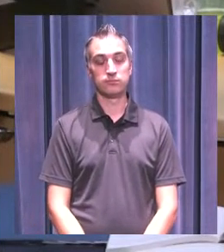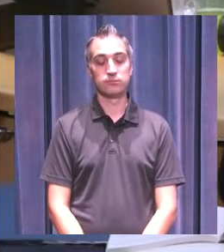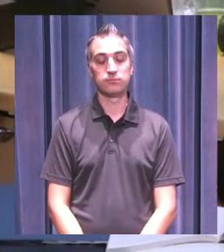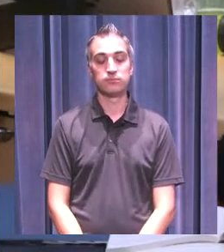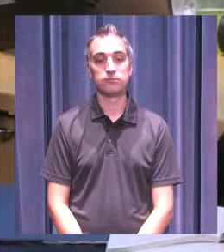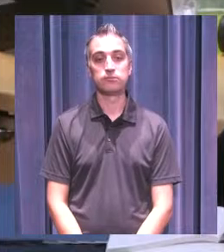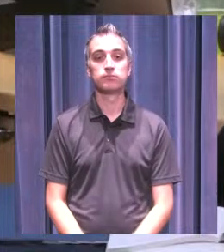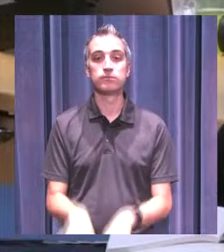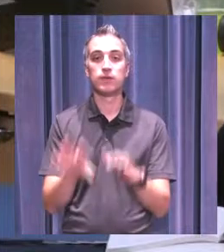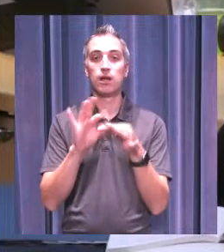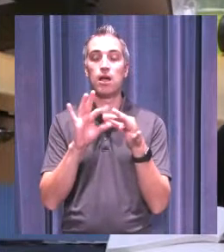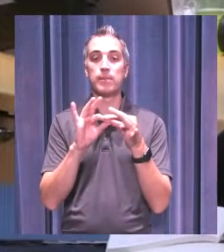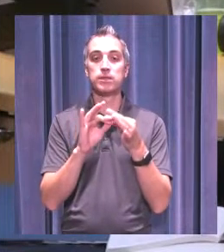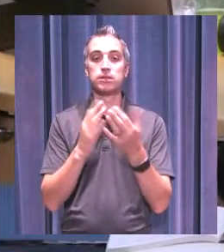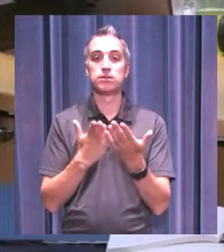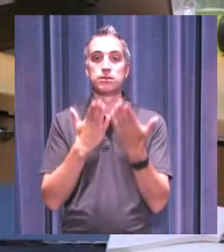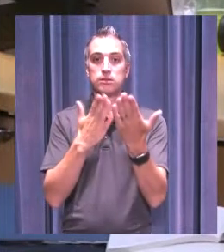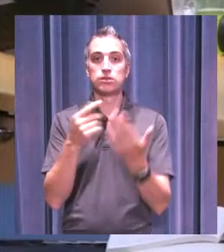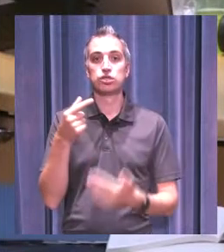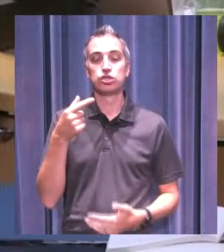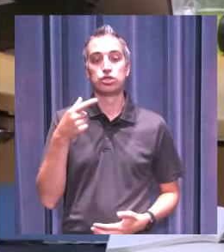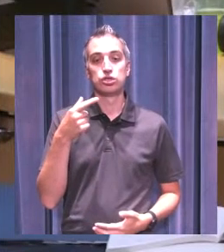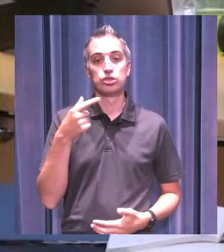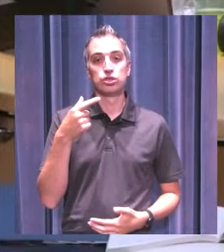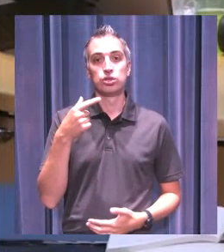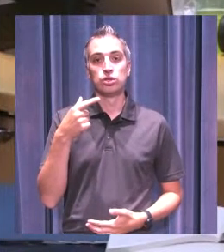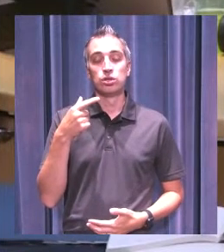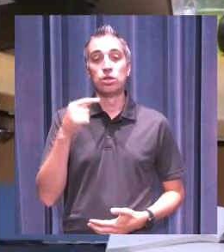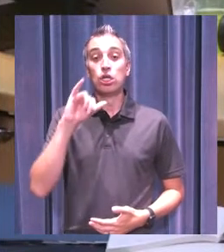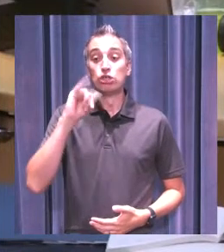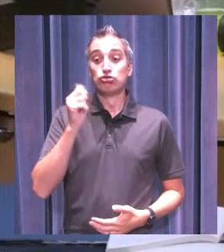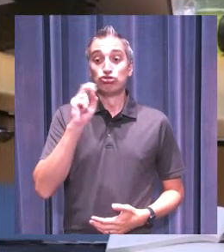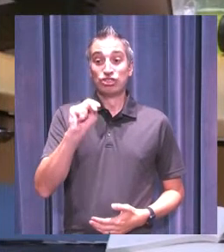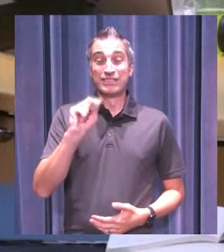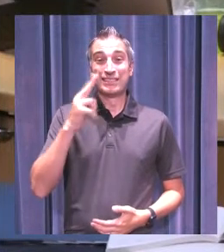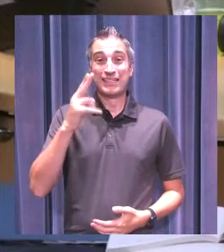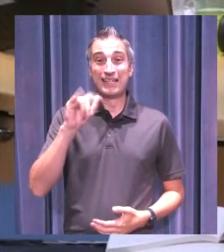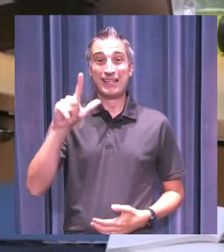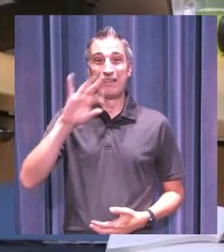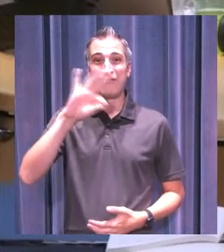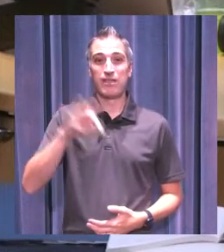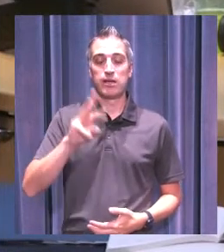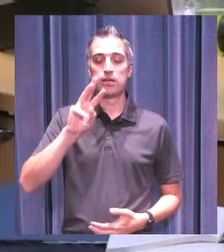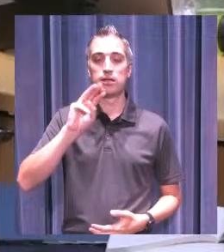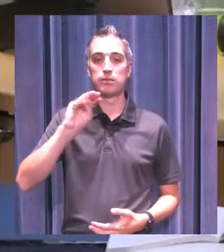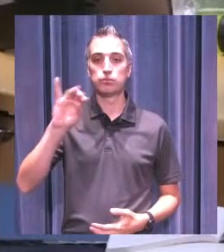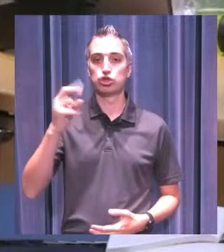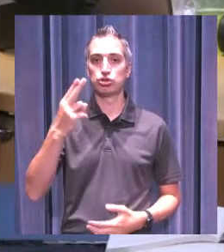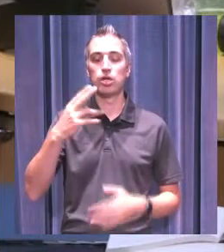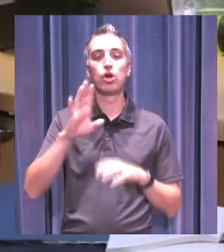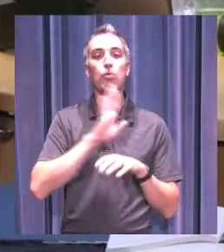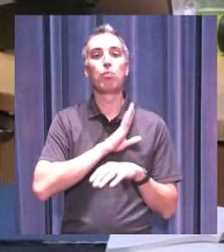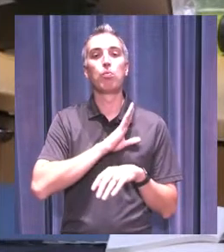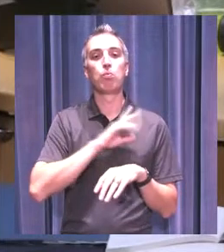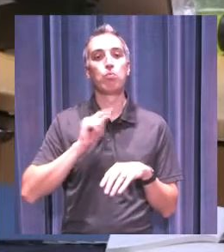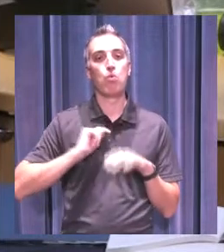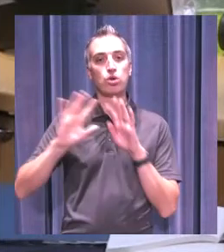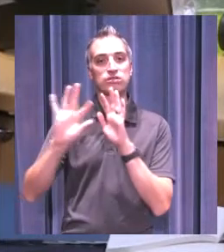This comment's been submitted by Gene Hill of Flint, Michigan, on the topic of board selection of interim